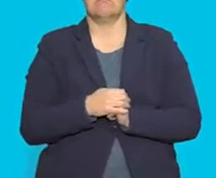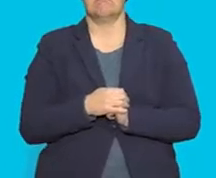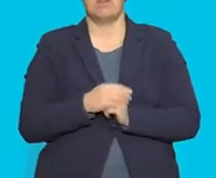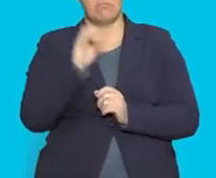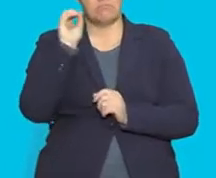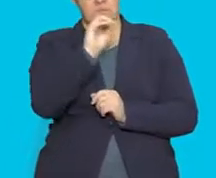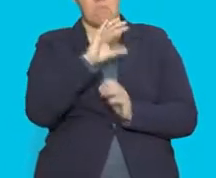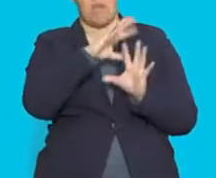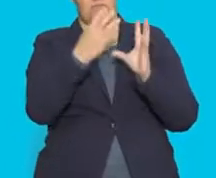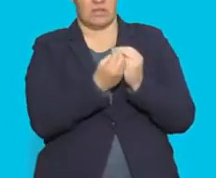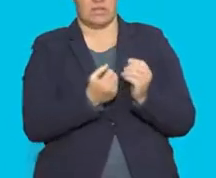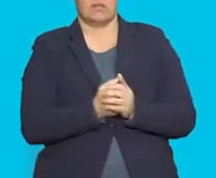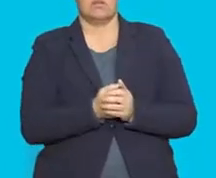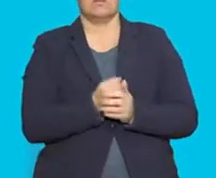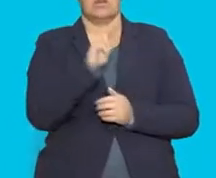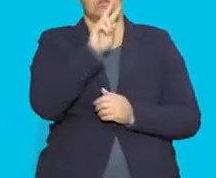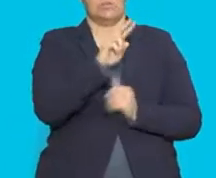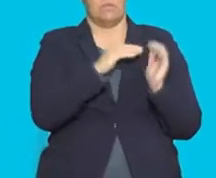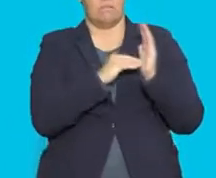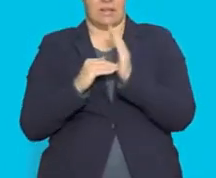the calculator. Firstly, it will be